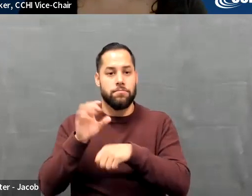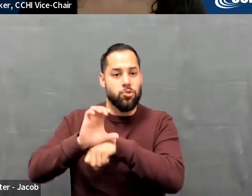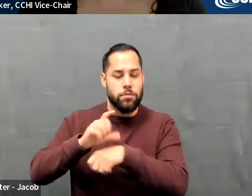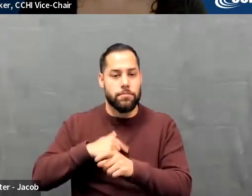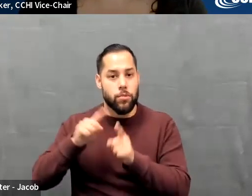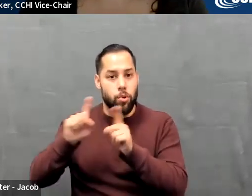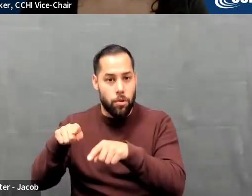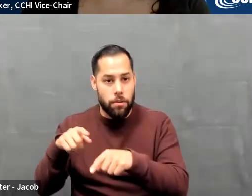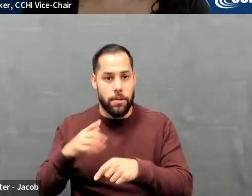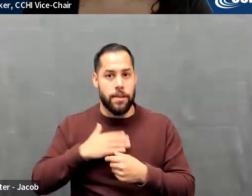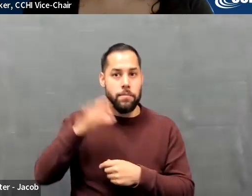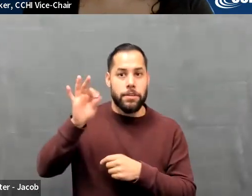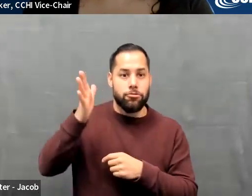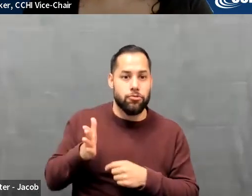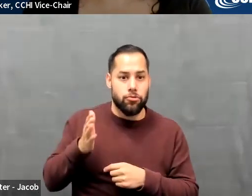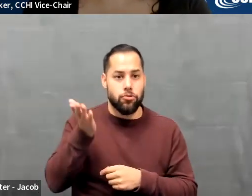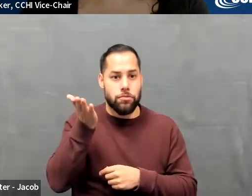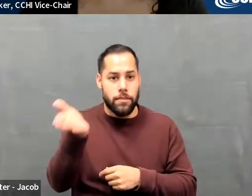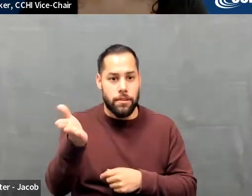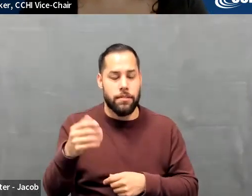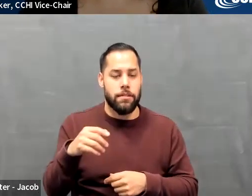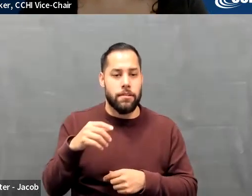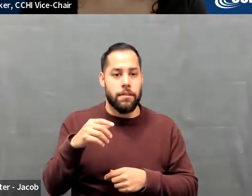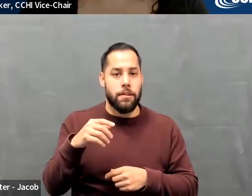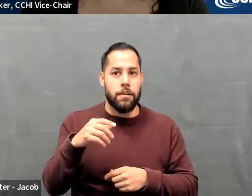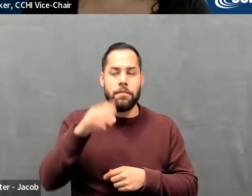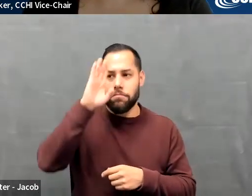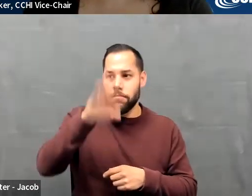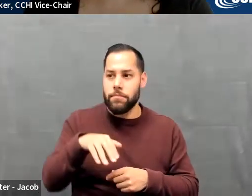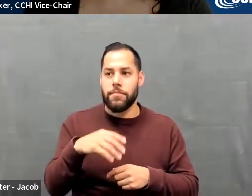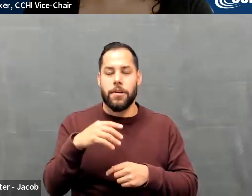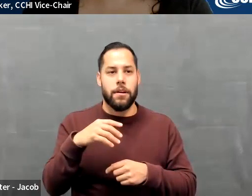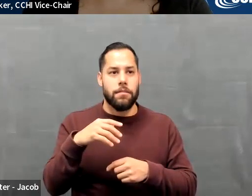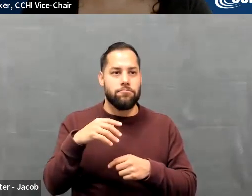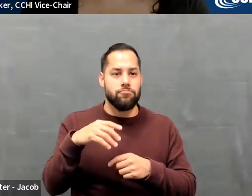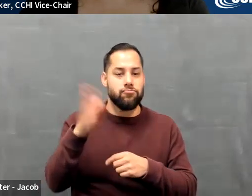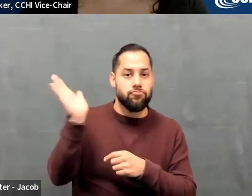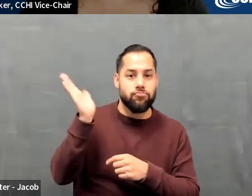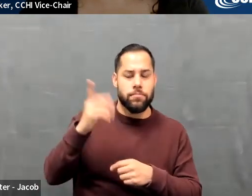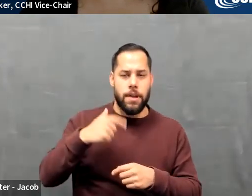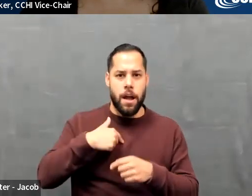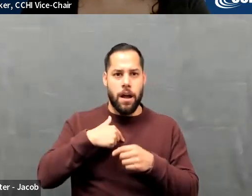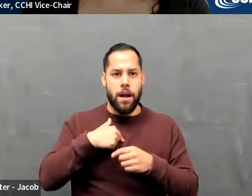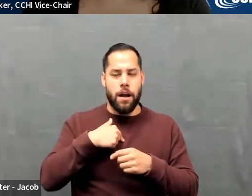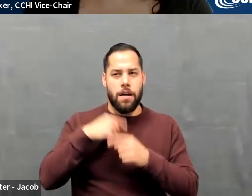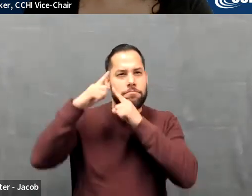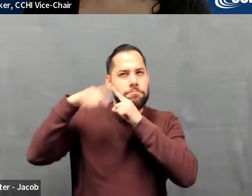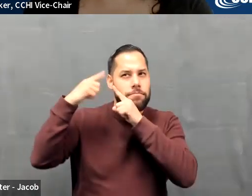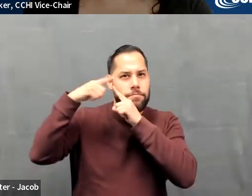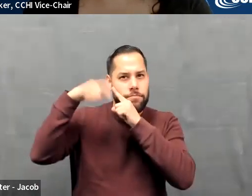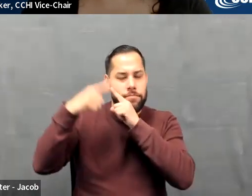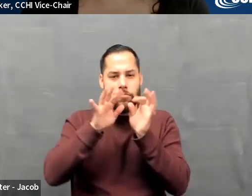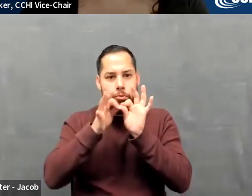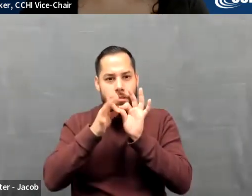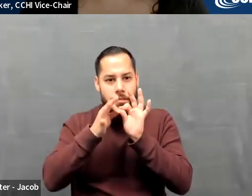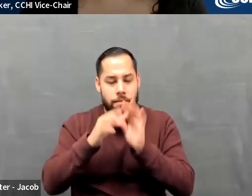I have the minister that is, you know, giving the sermon, I interpret. I interpret in my head.